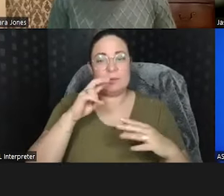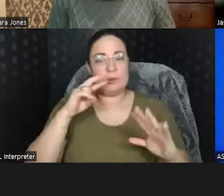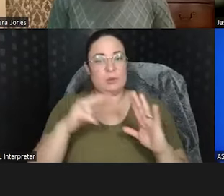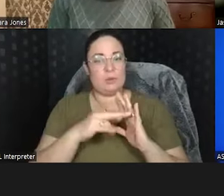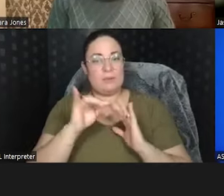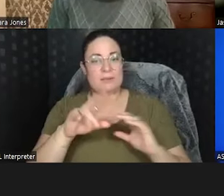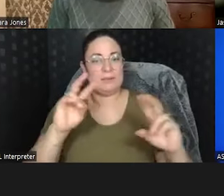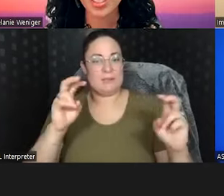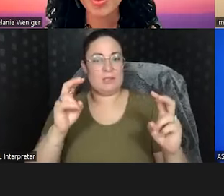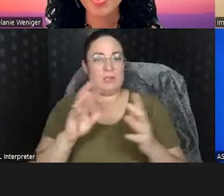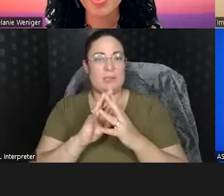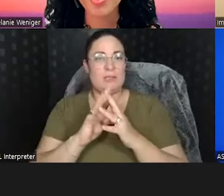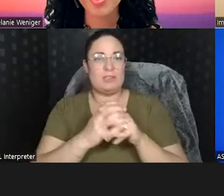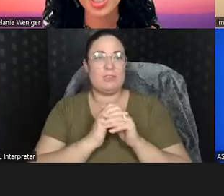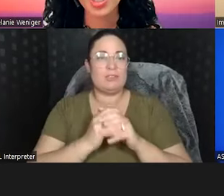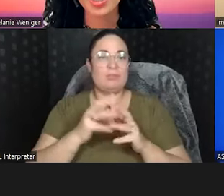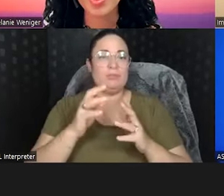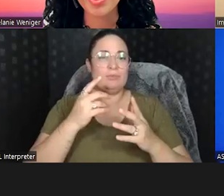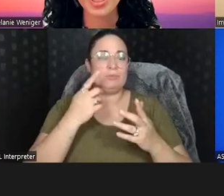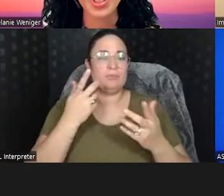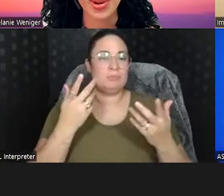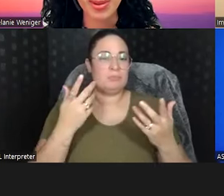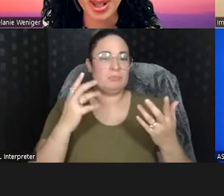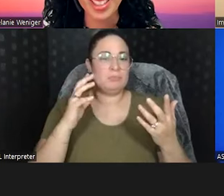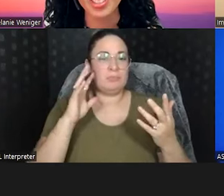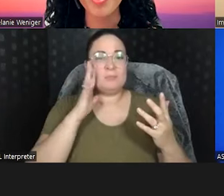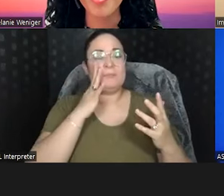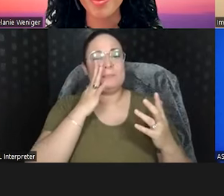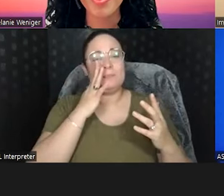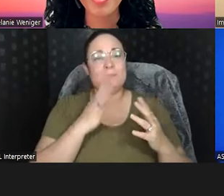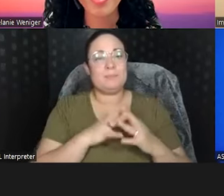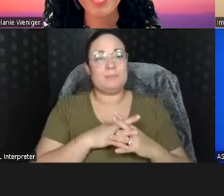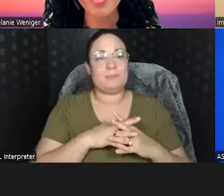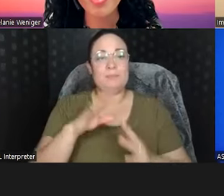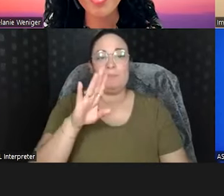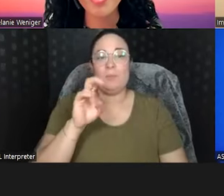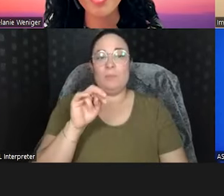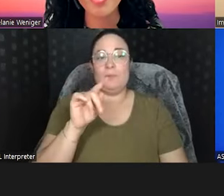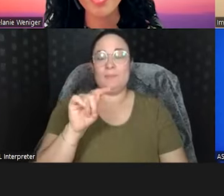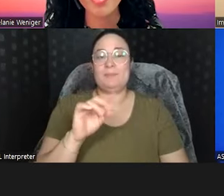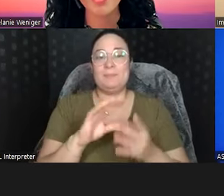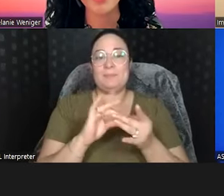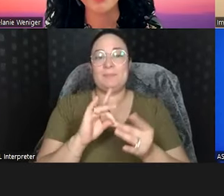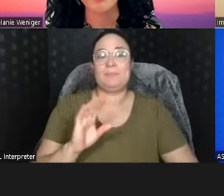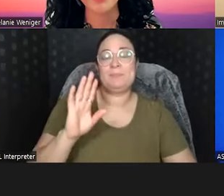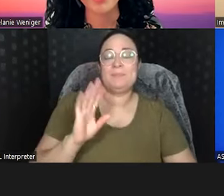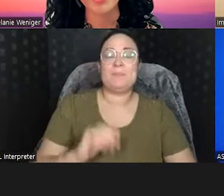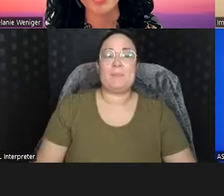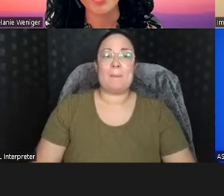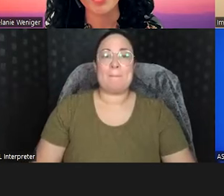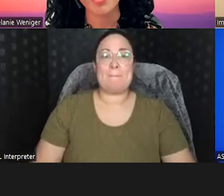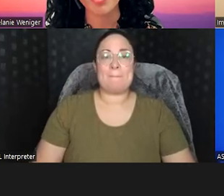issue intersectionally? Please go ahead, Brent. Yes, I,